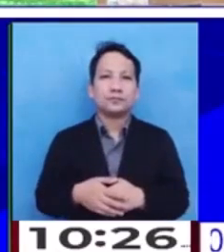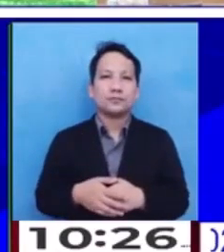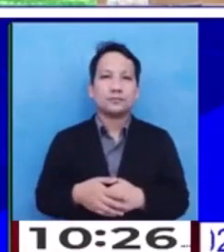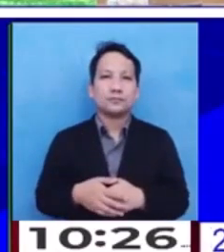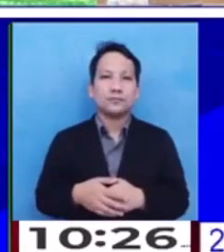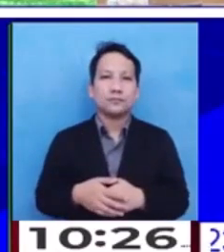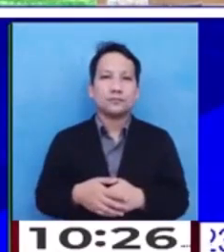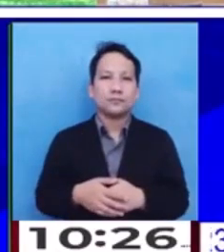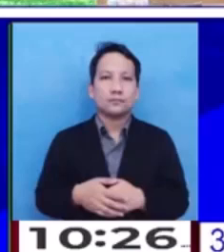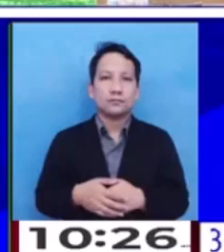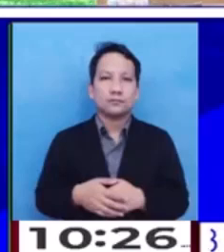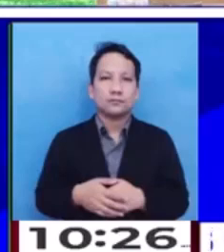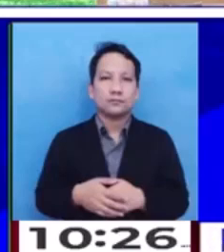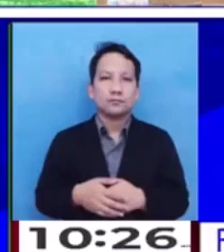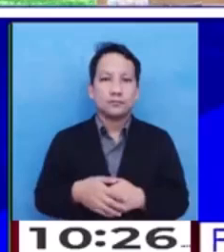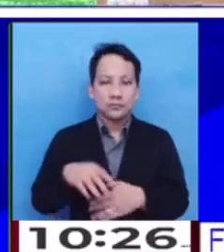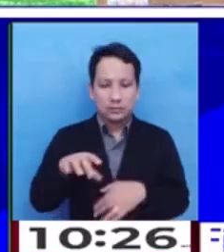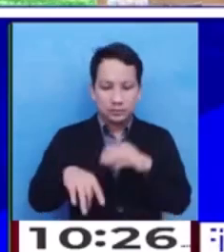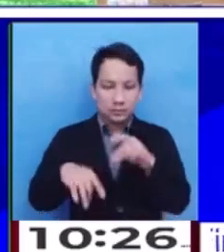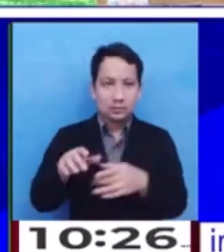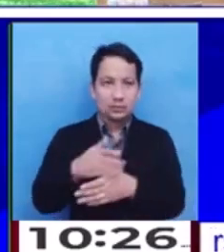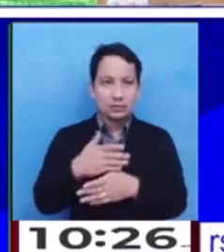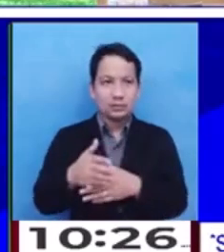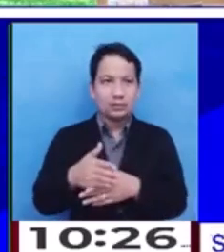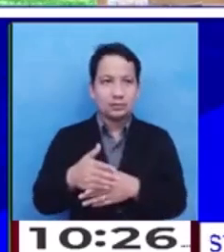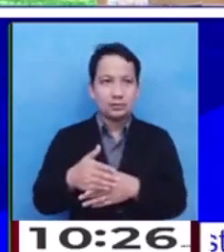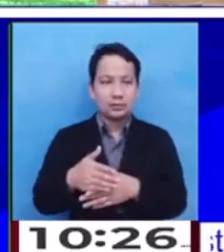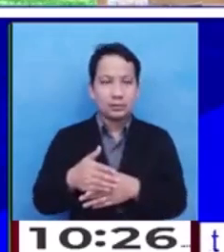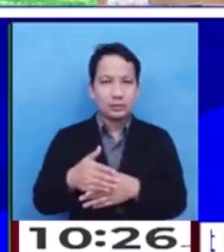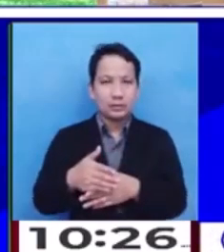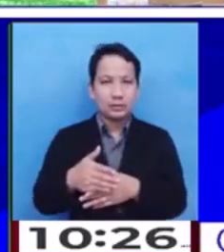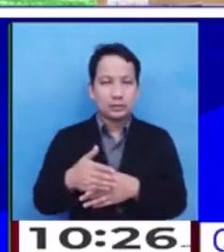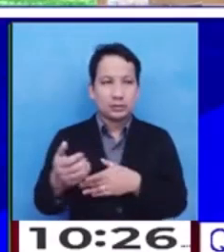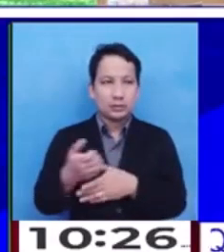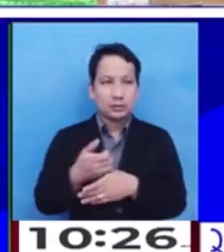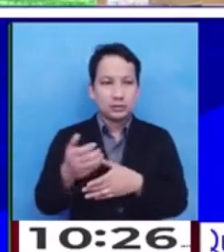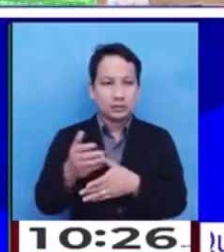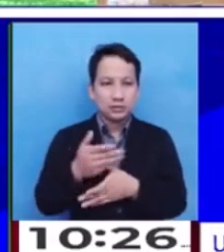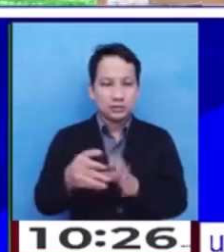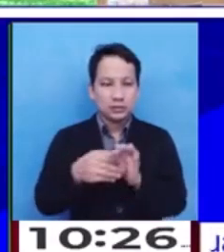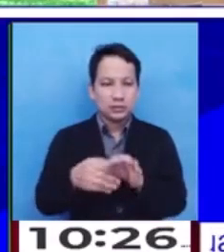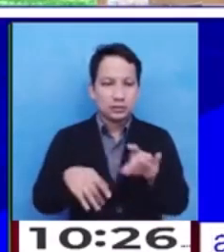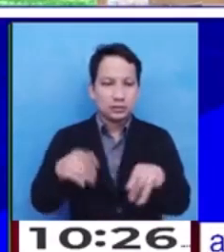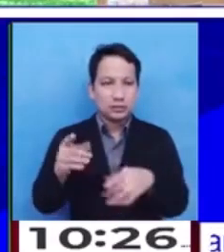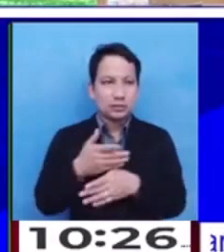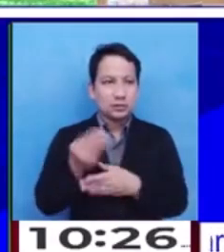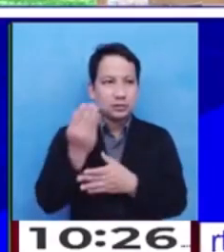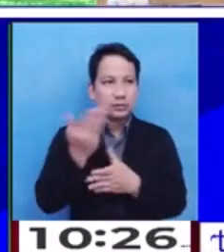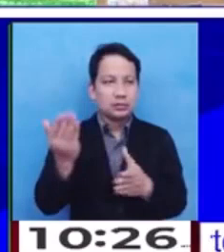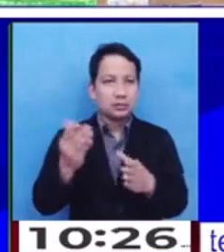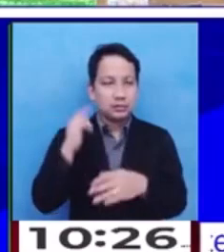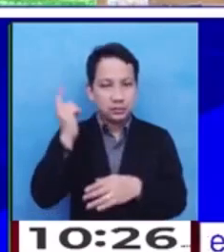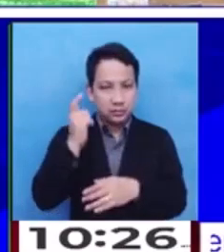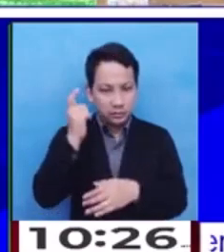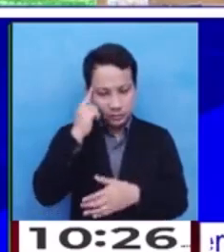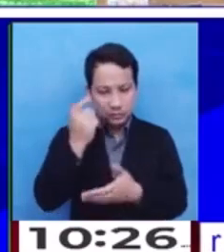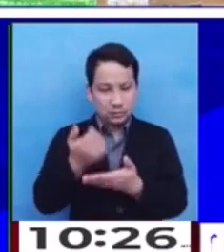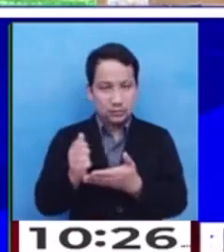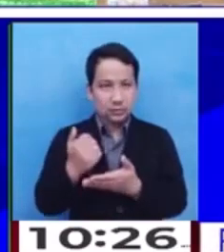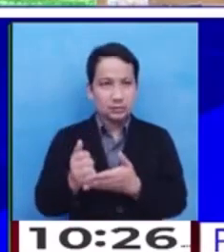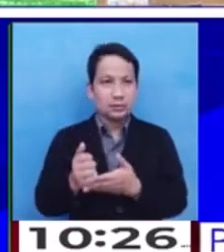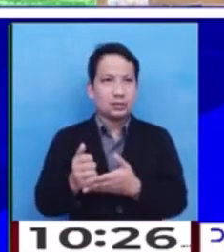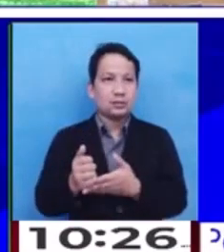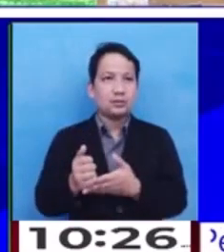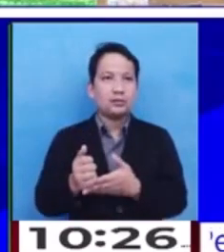the contribution of consumption, contribution of investment, and government expenditures. No, those are the